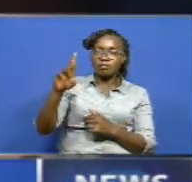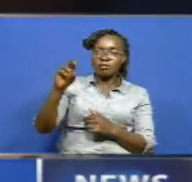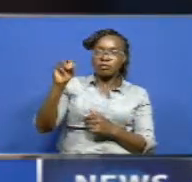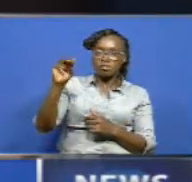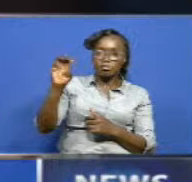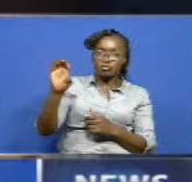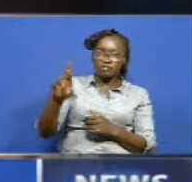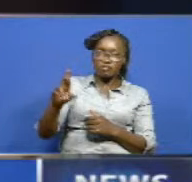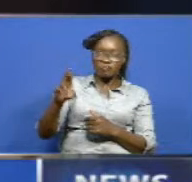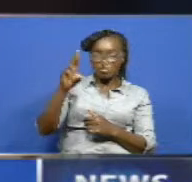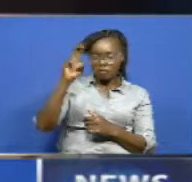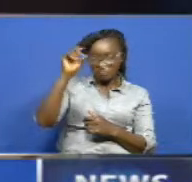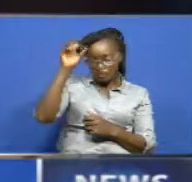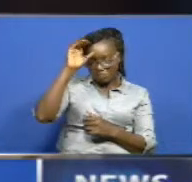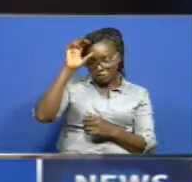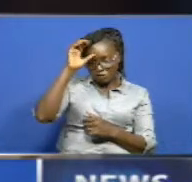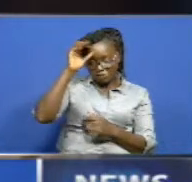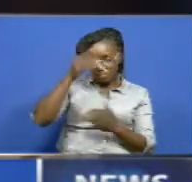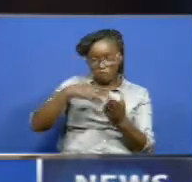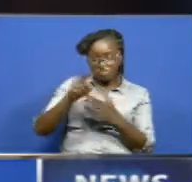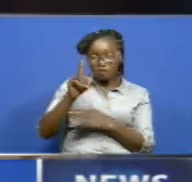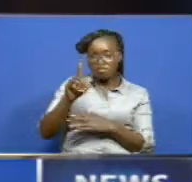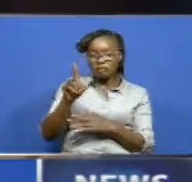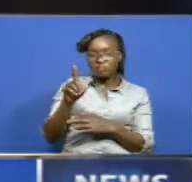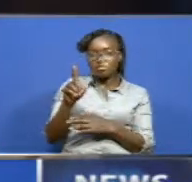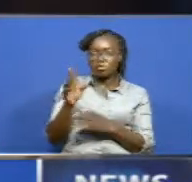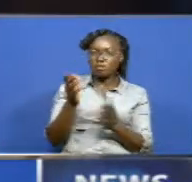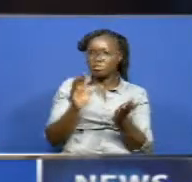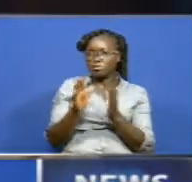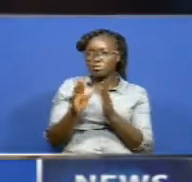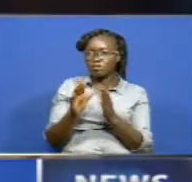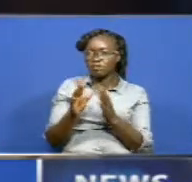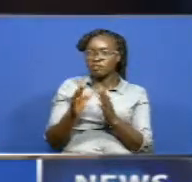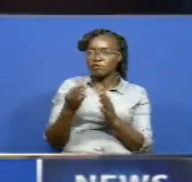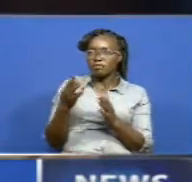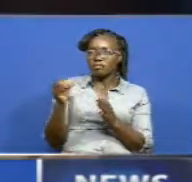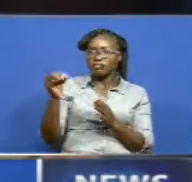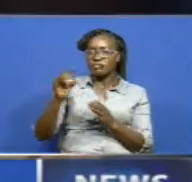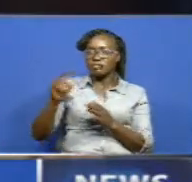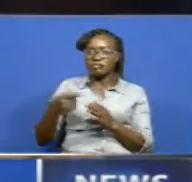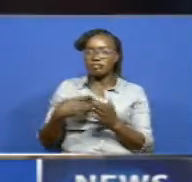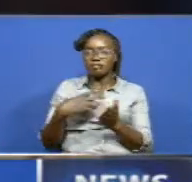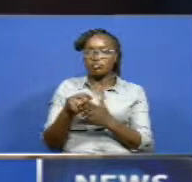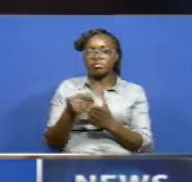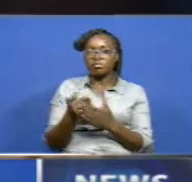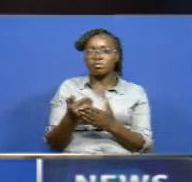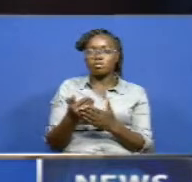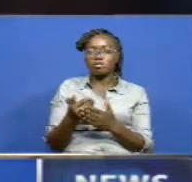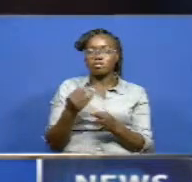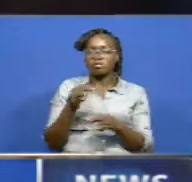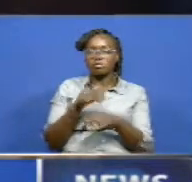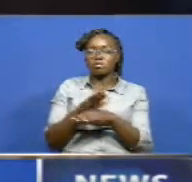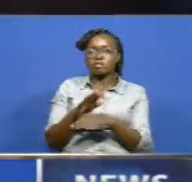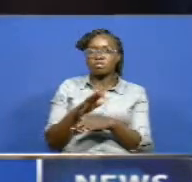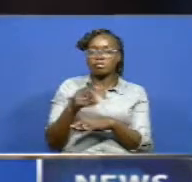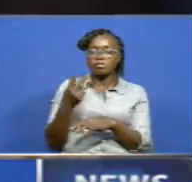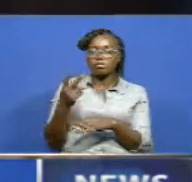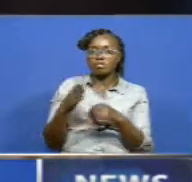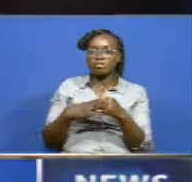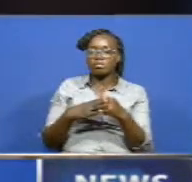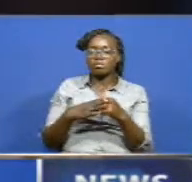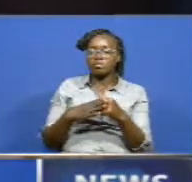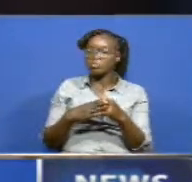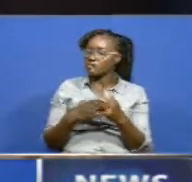when we consider the cost of one transformer goes for at least 300,000 shillings. So when we lose about 29 of